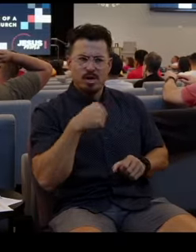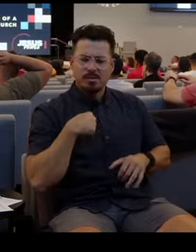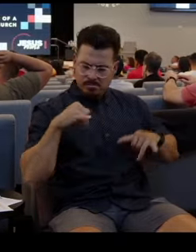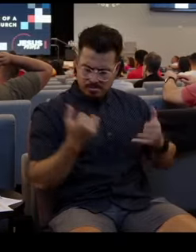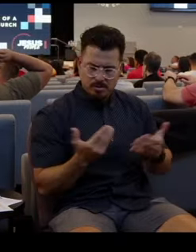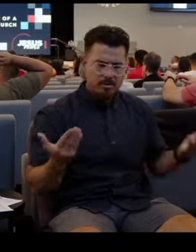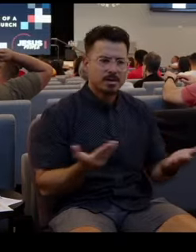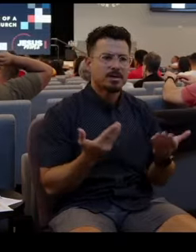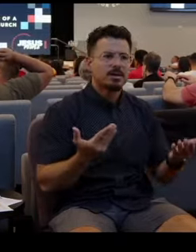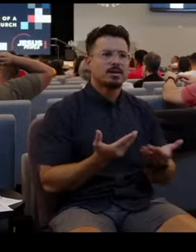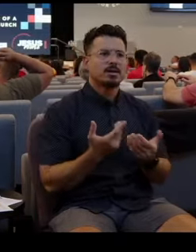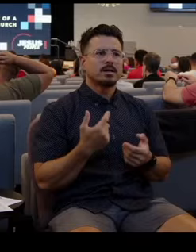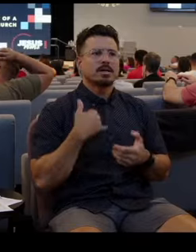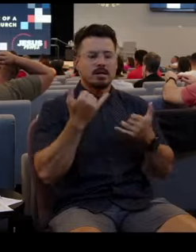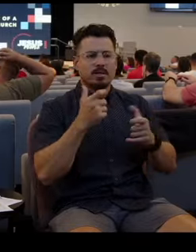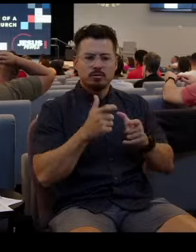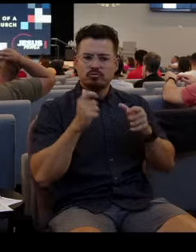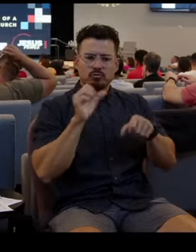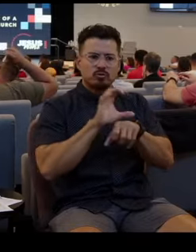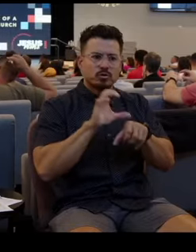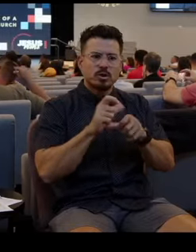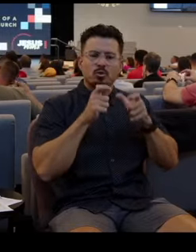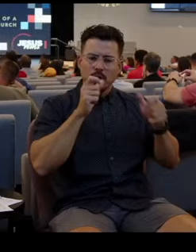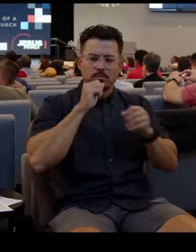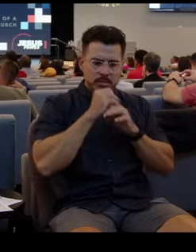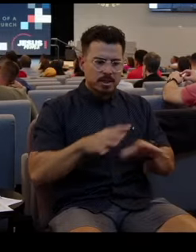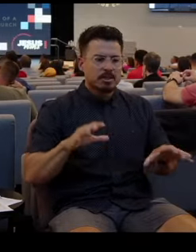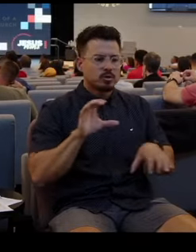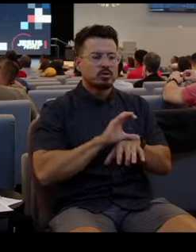And that church is a great blessing to the fellowship at large.